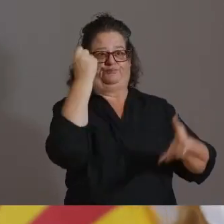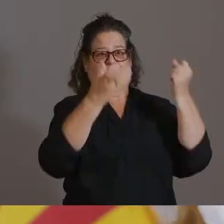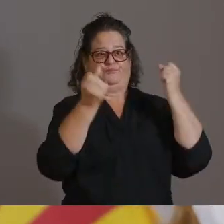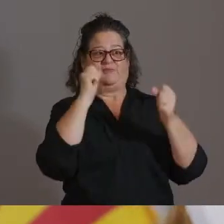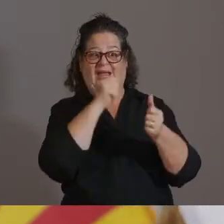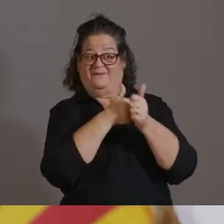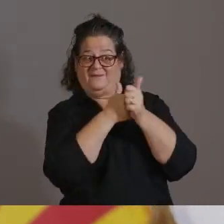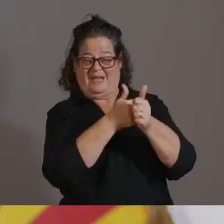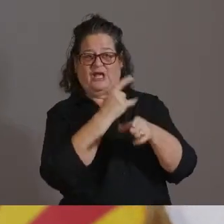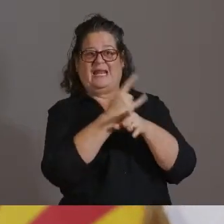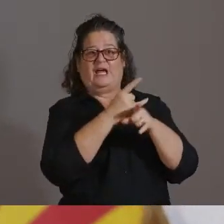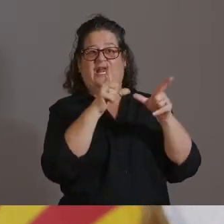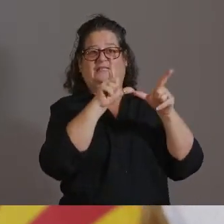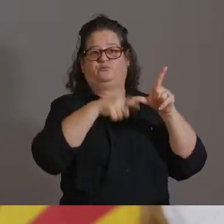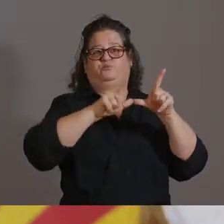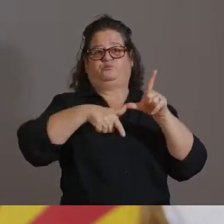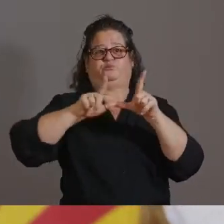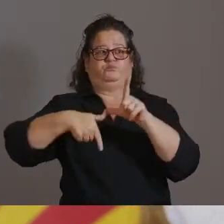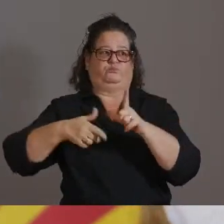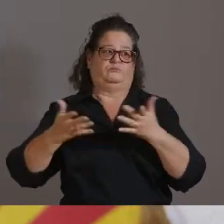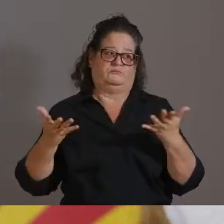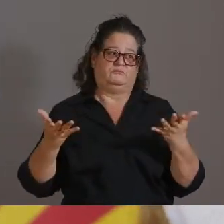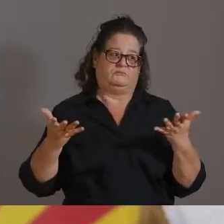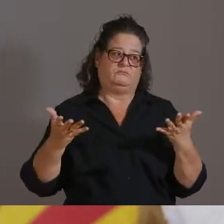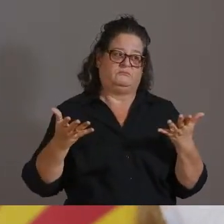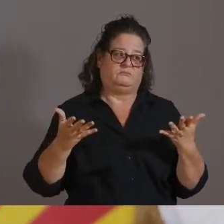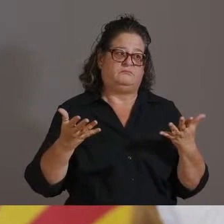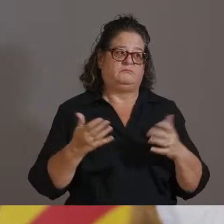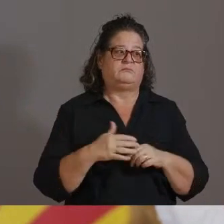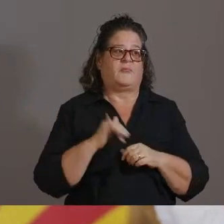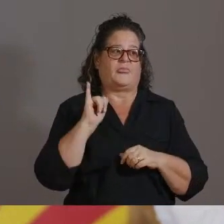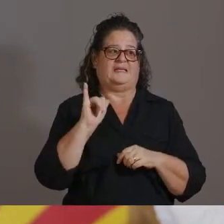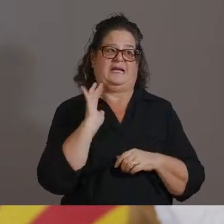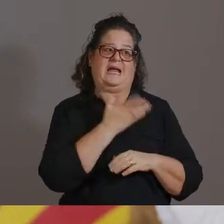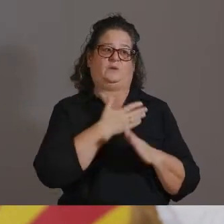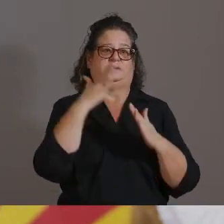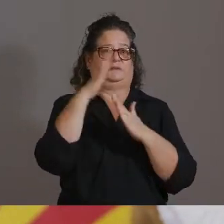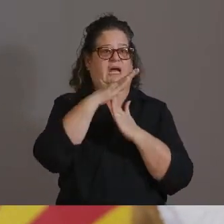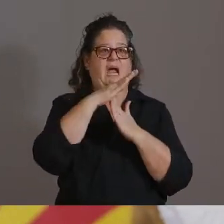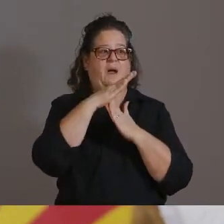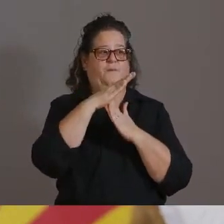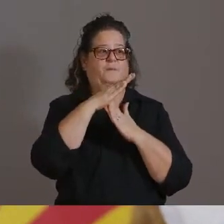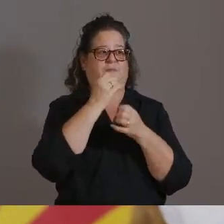our top priority, is the public health and safety of Arizonans.